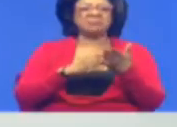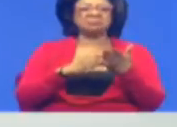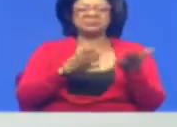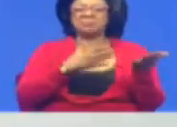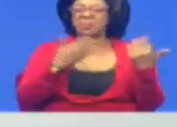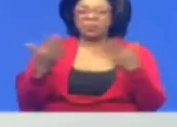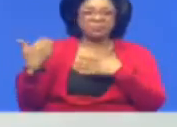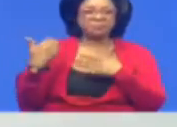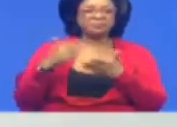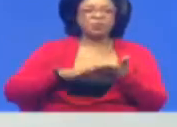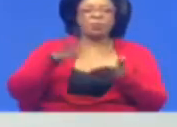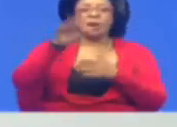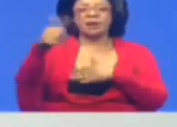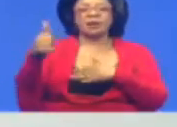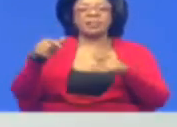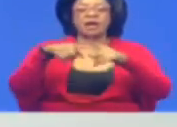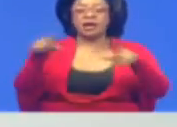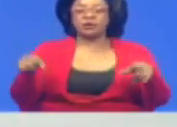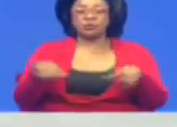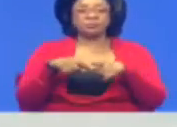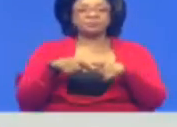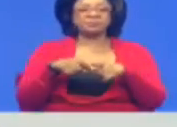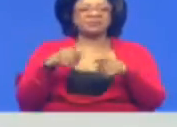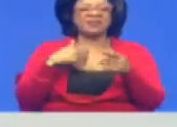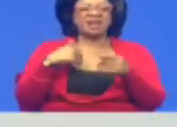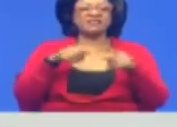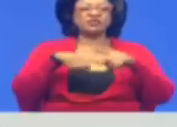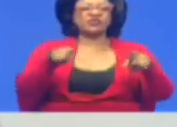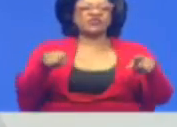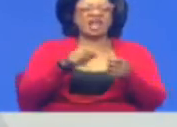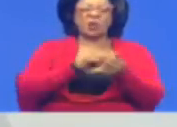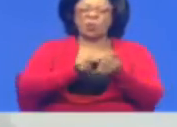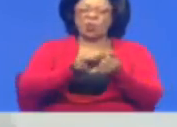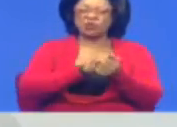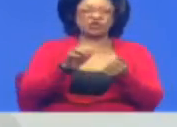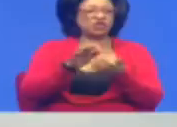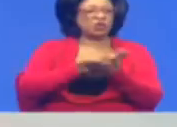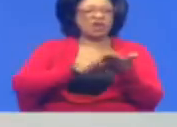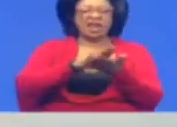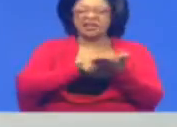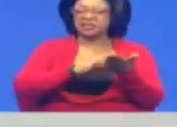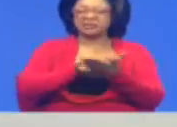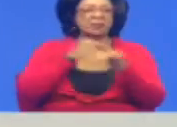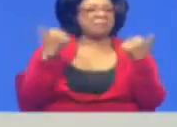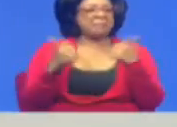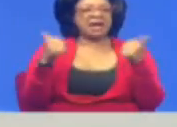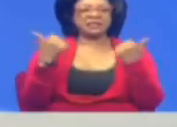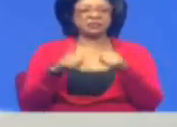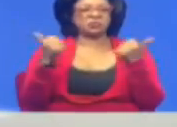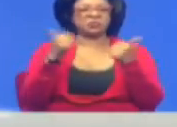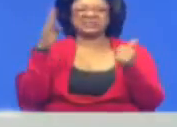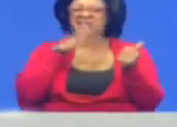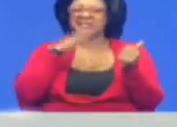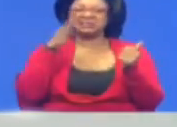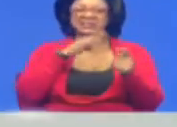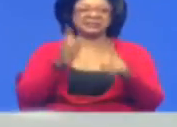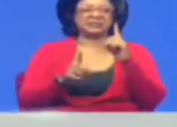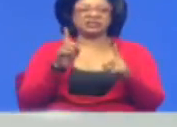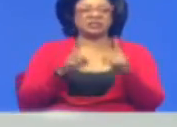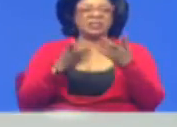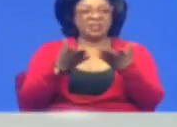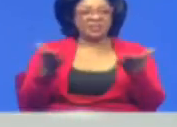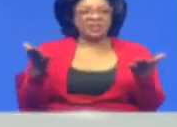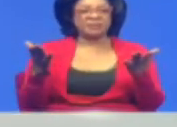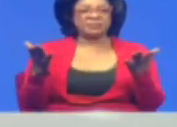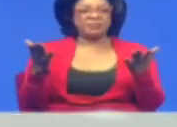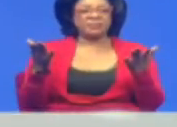in another room, and an unwashed sufuria and a dirty sink filled with dishes welcomed us into the kitchen. The